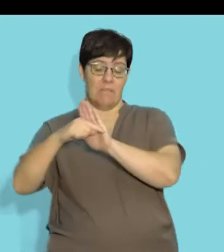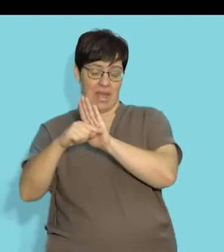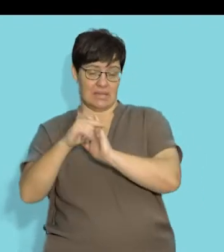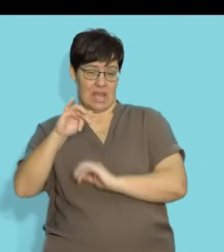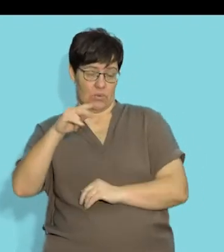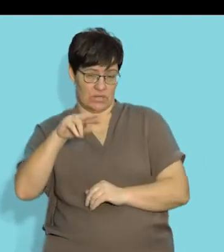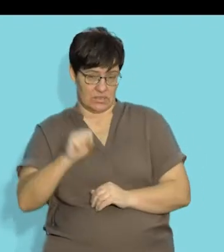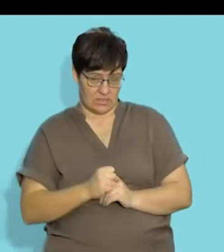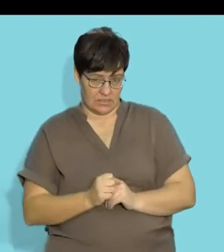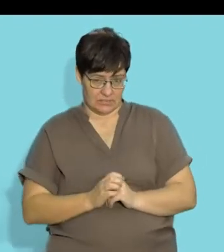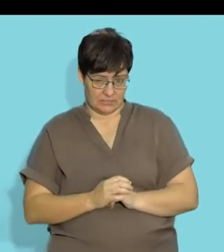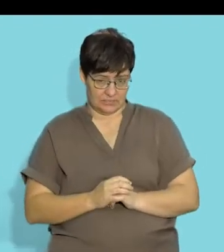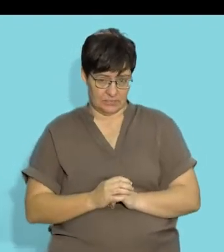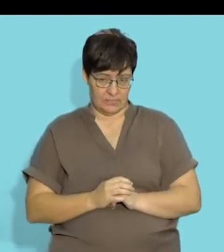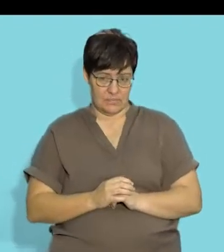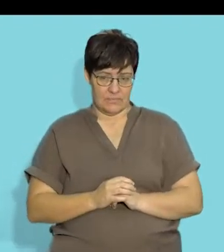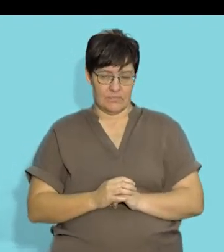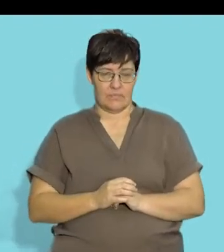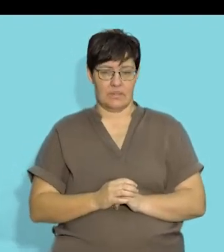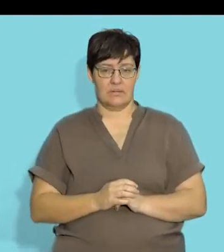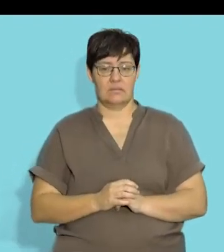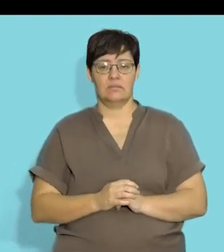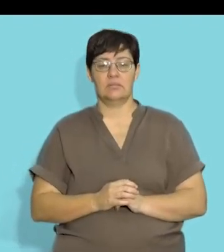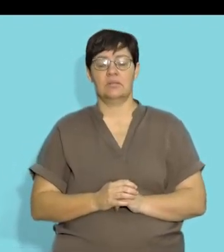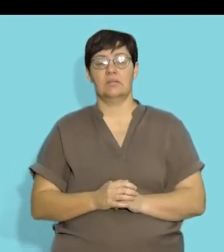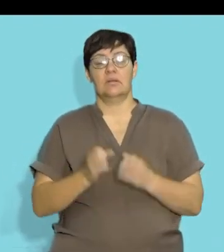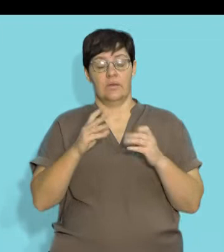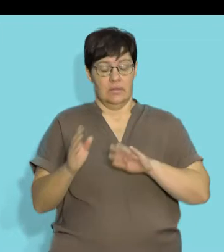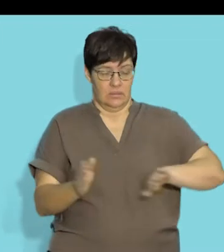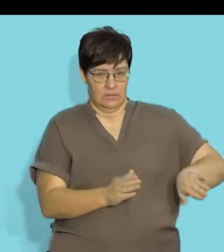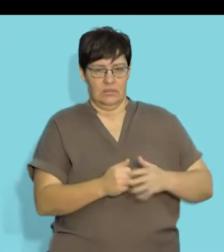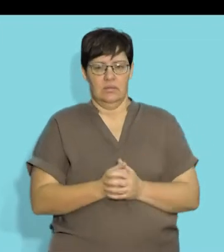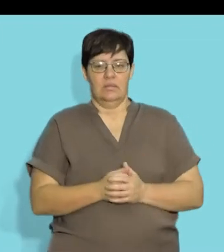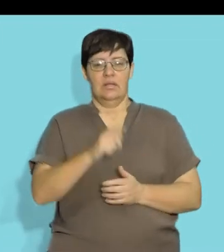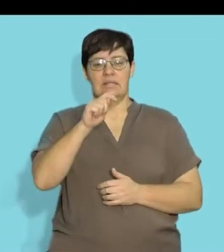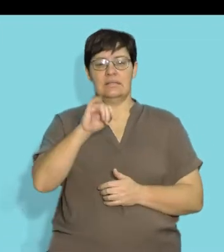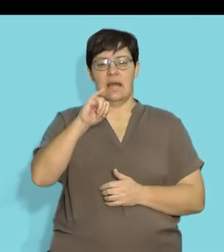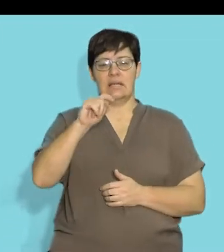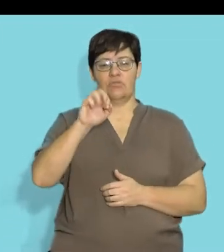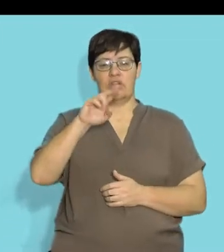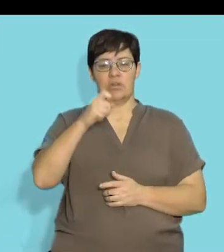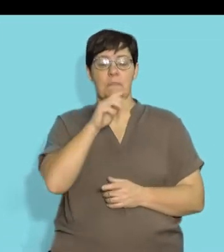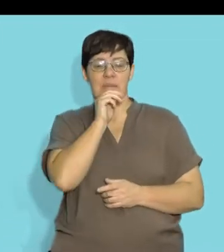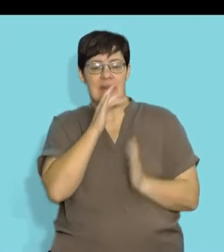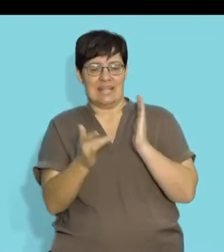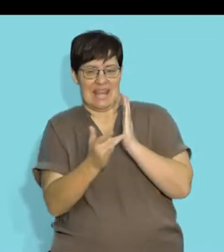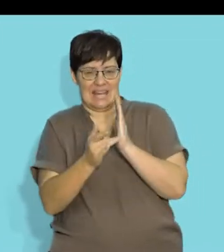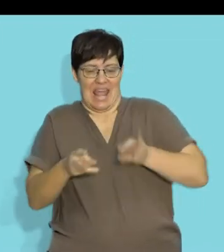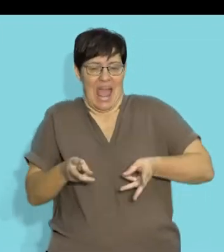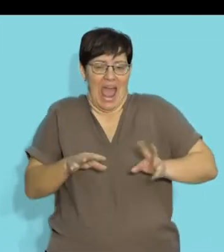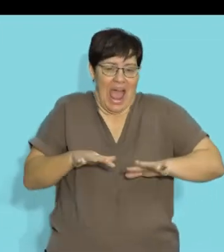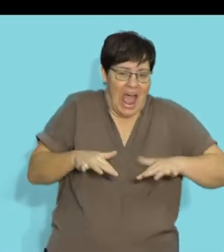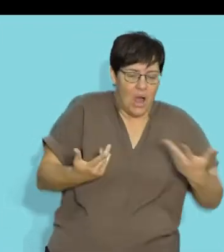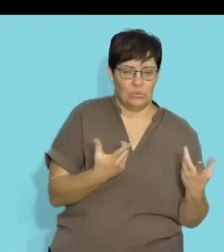OH minus ion, okay, which is the hydroxide, okay, right. And then a titration becomes then a